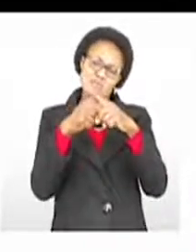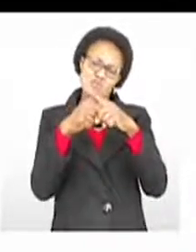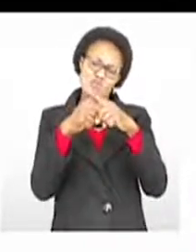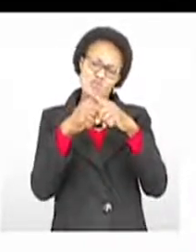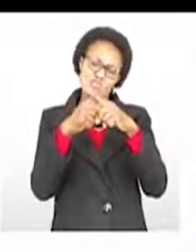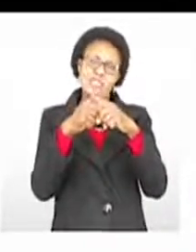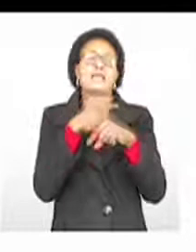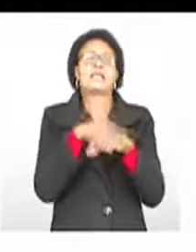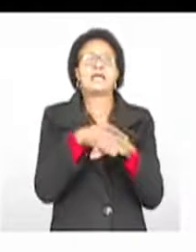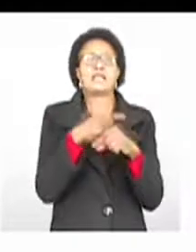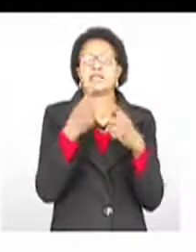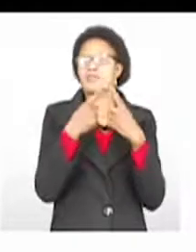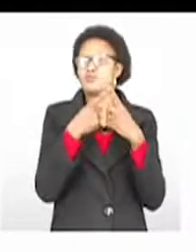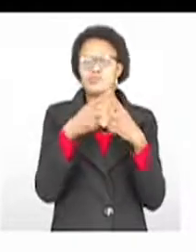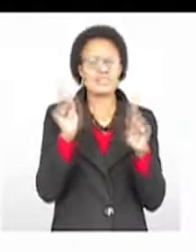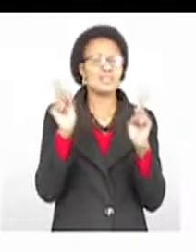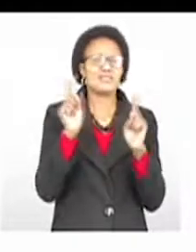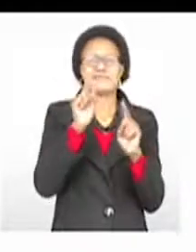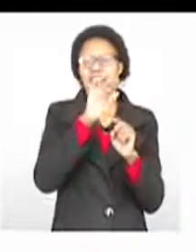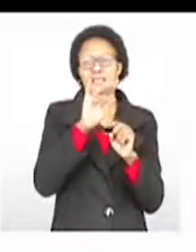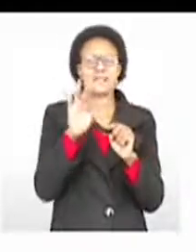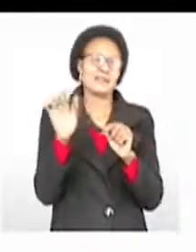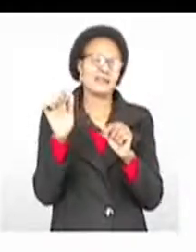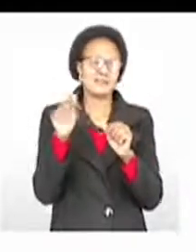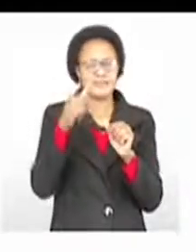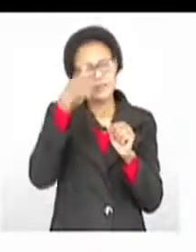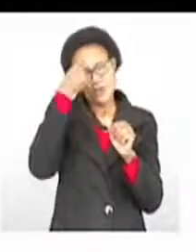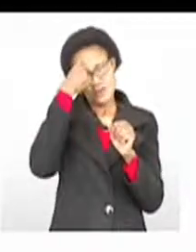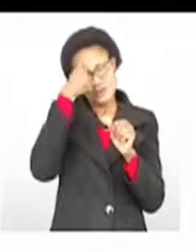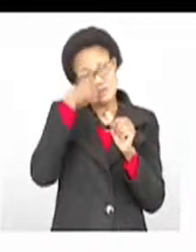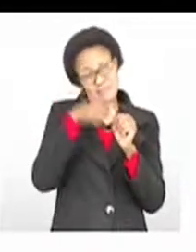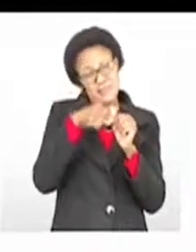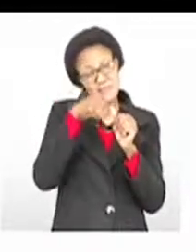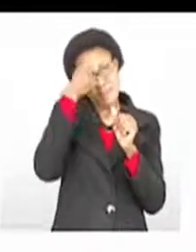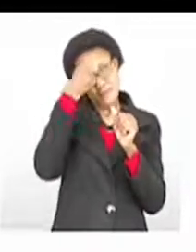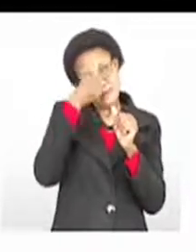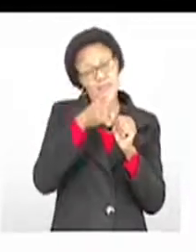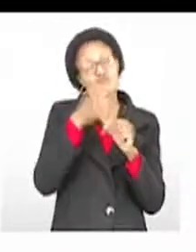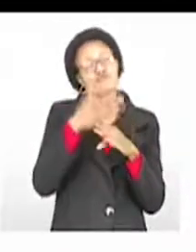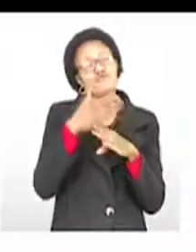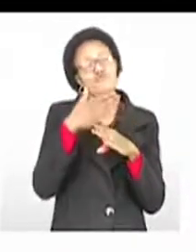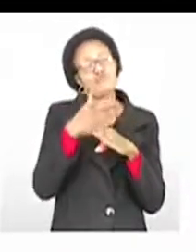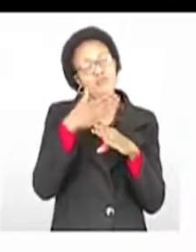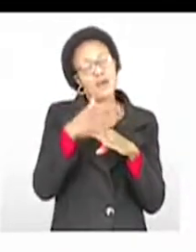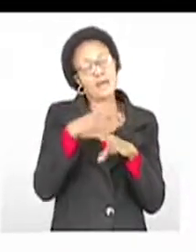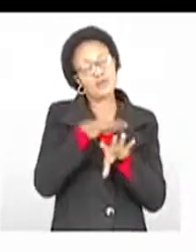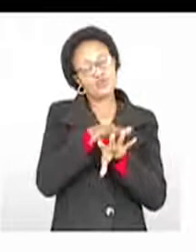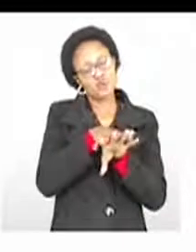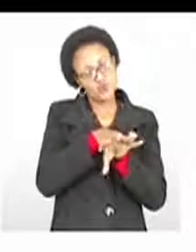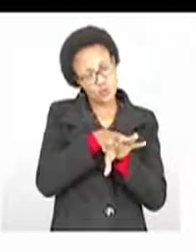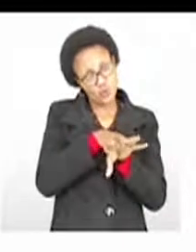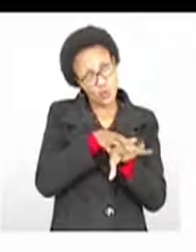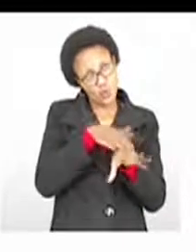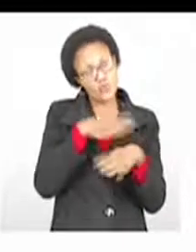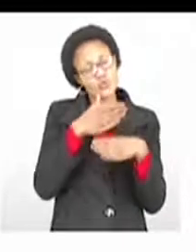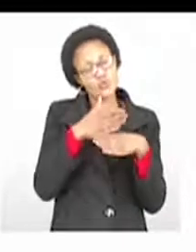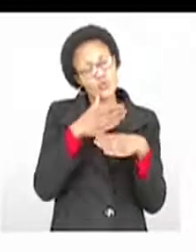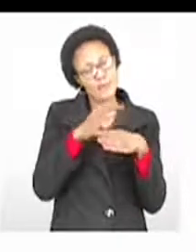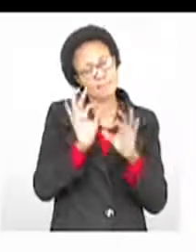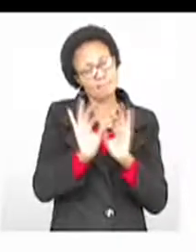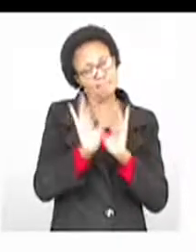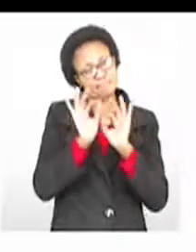letter. I hope you remember to do this well. Take your time and make sure that the lines are